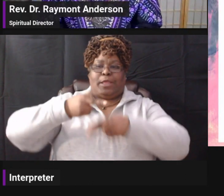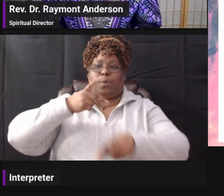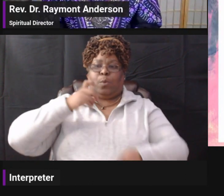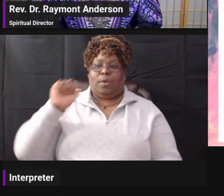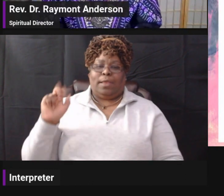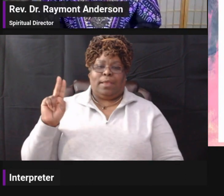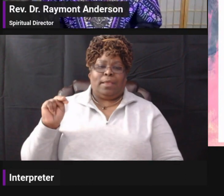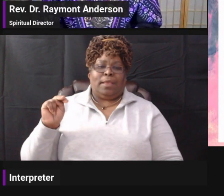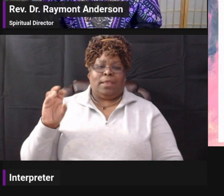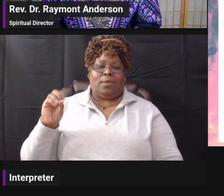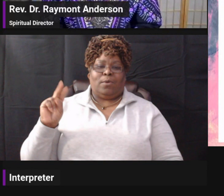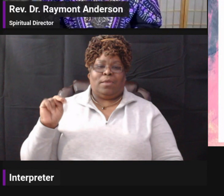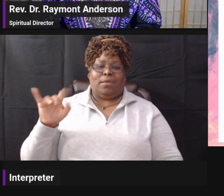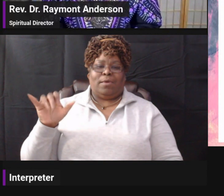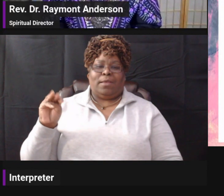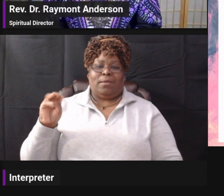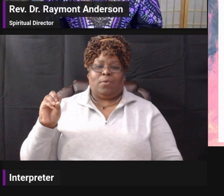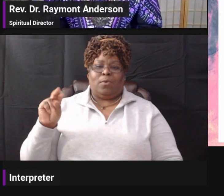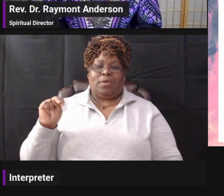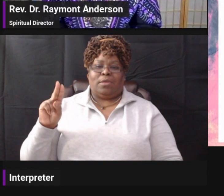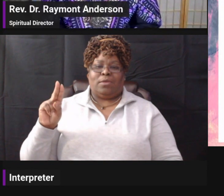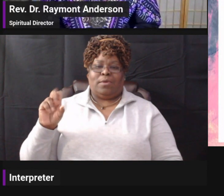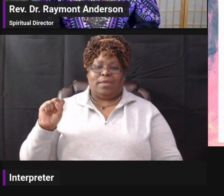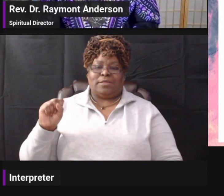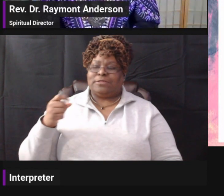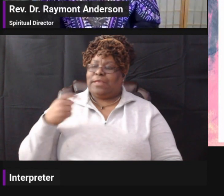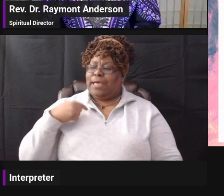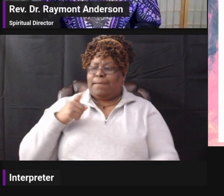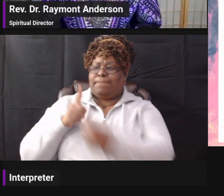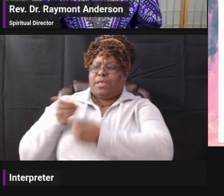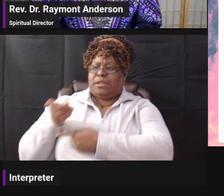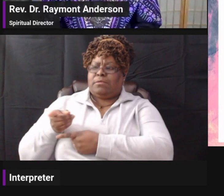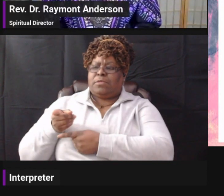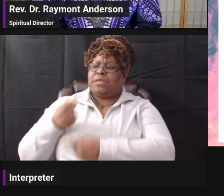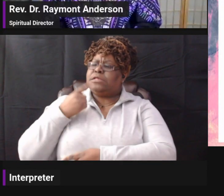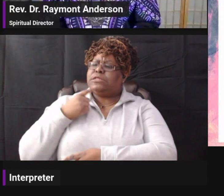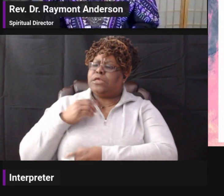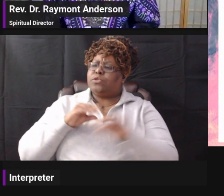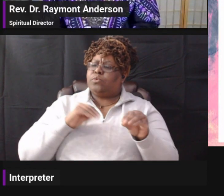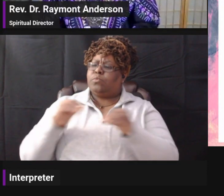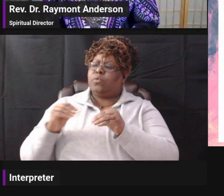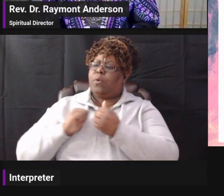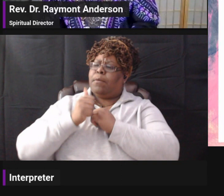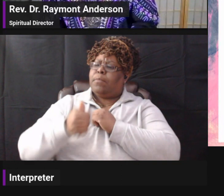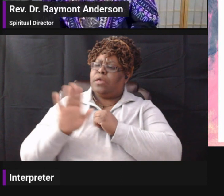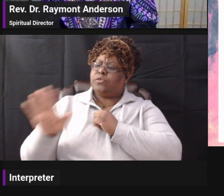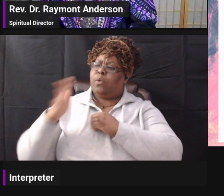Someone by the name of Anonymous, I think I've met them once, said to step so